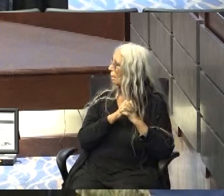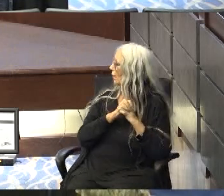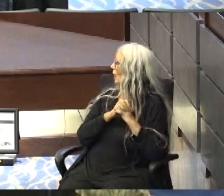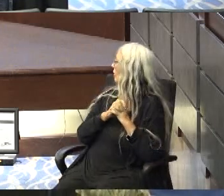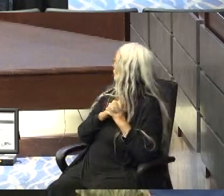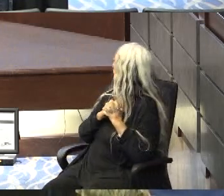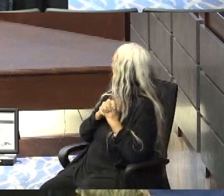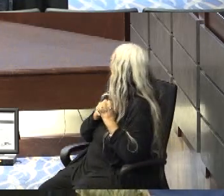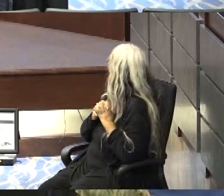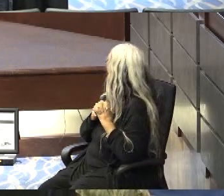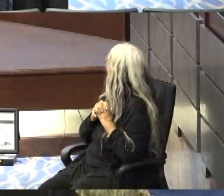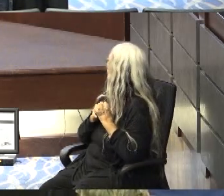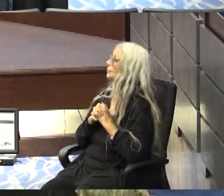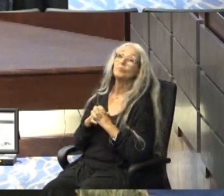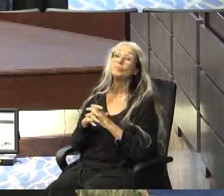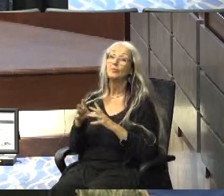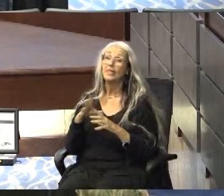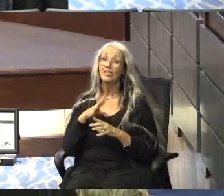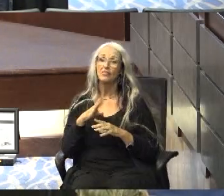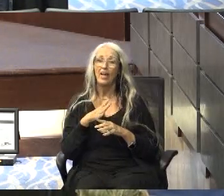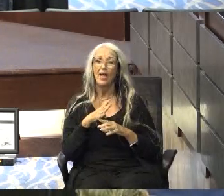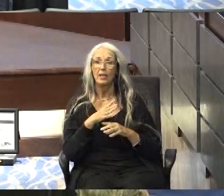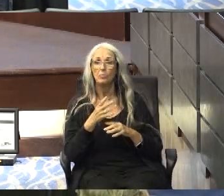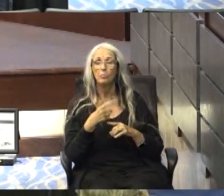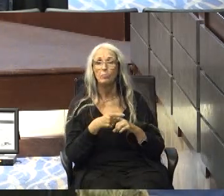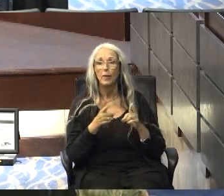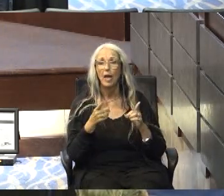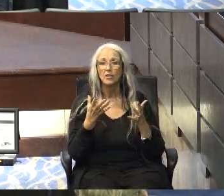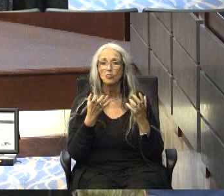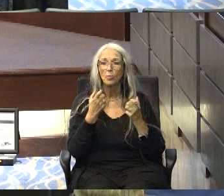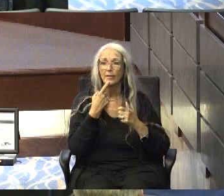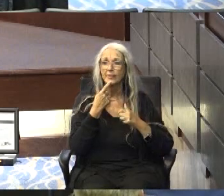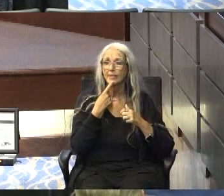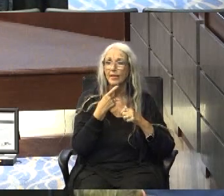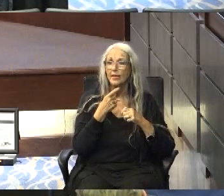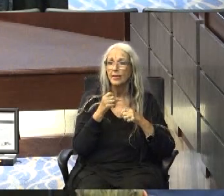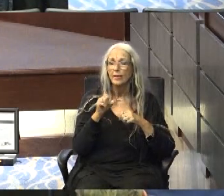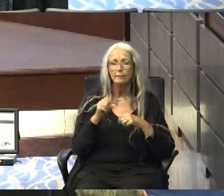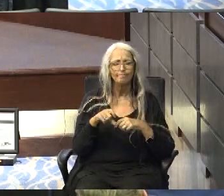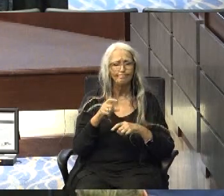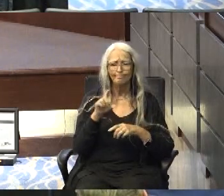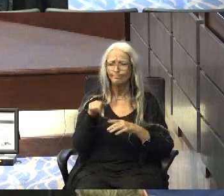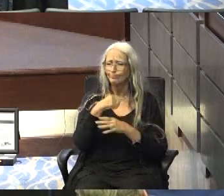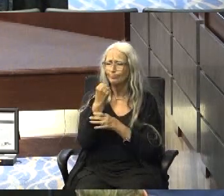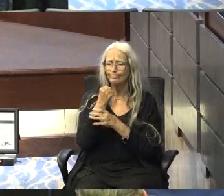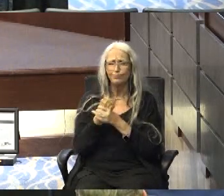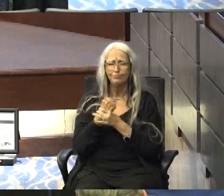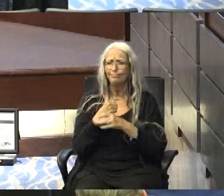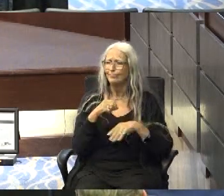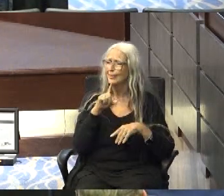Sorry. It's fine. I was just gonna say, this is a slam dunk.